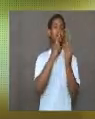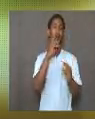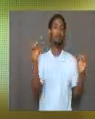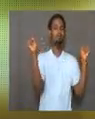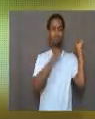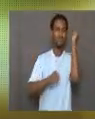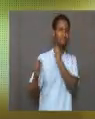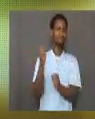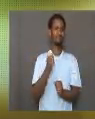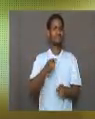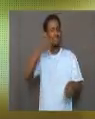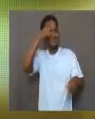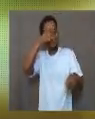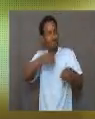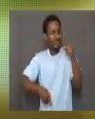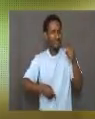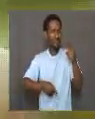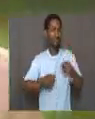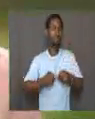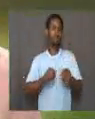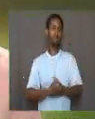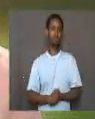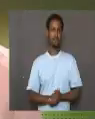is impossible to advance.